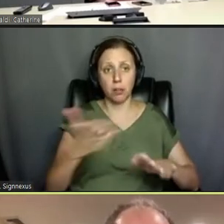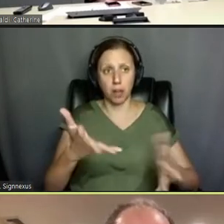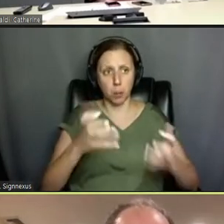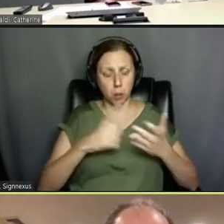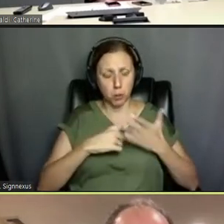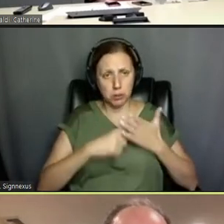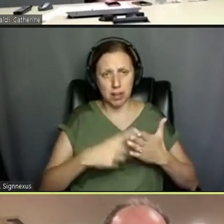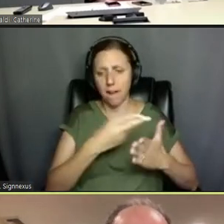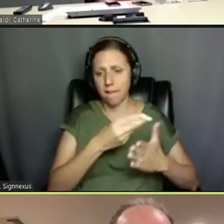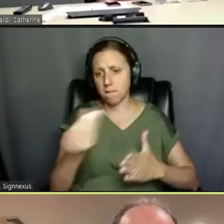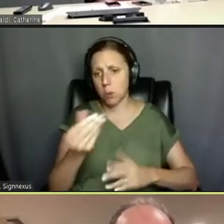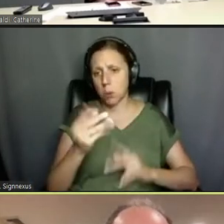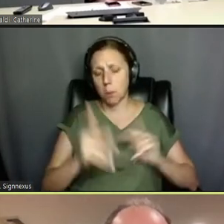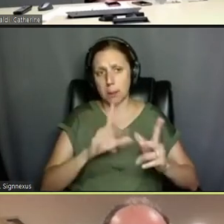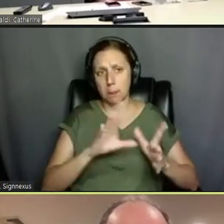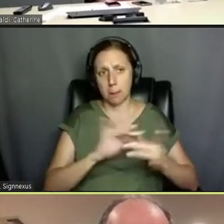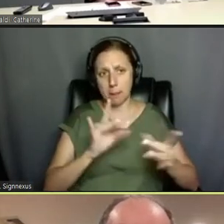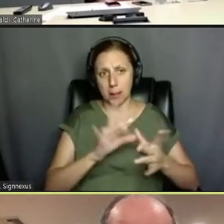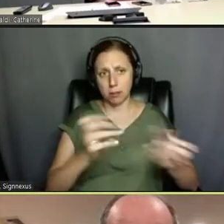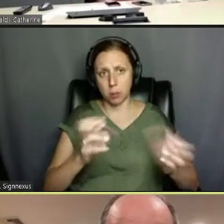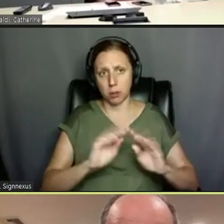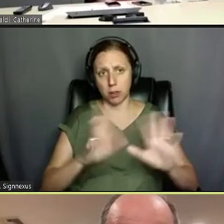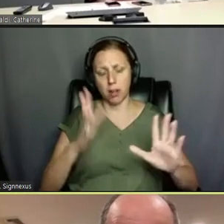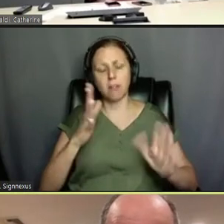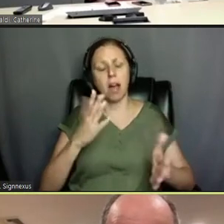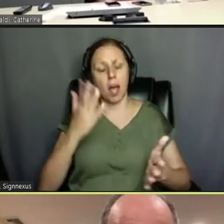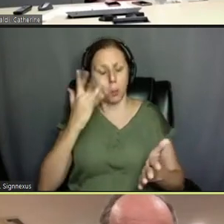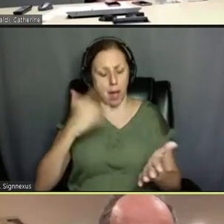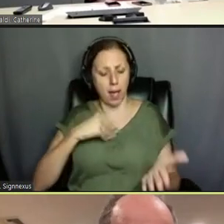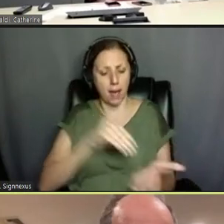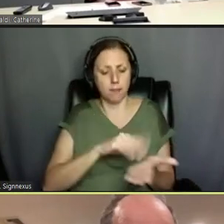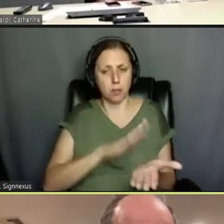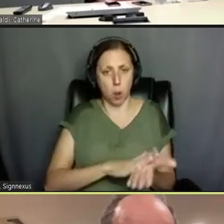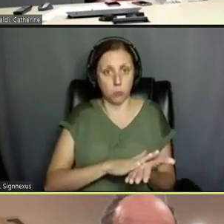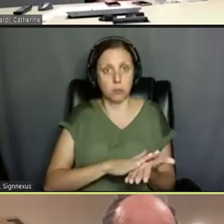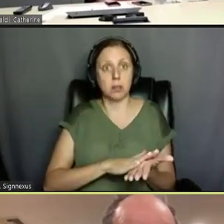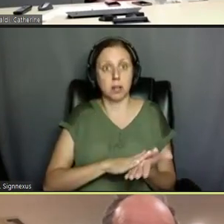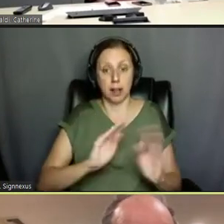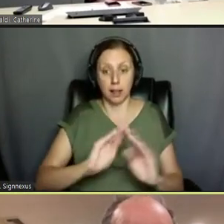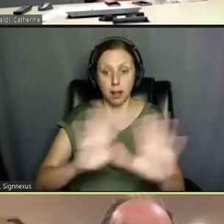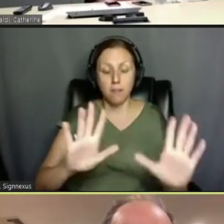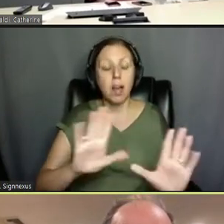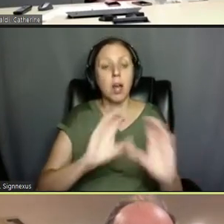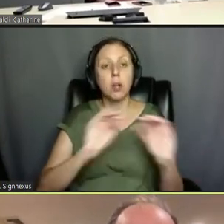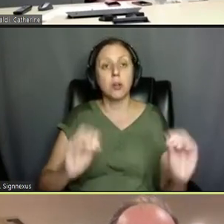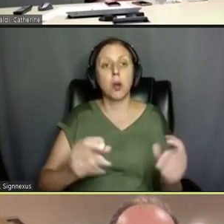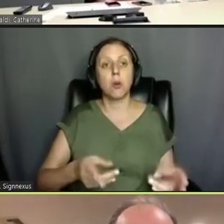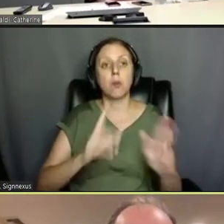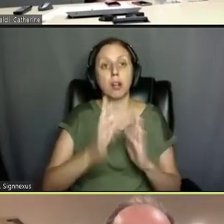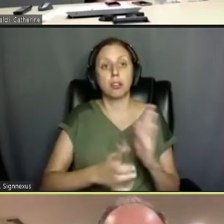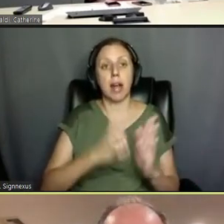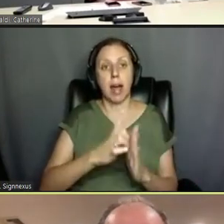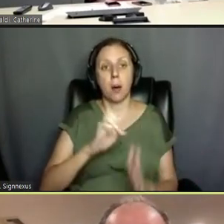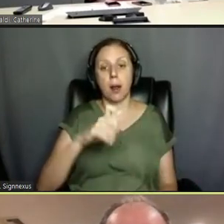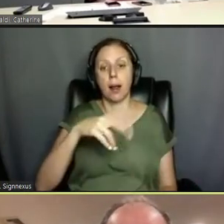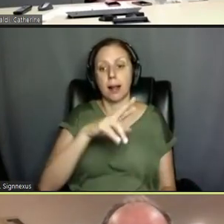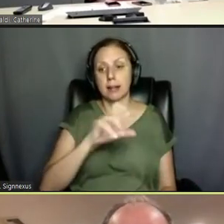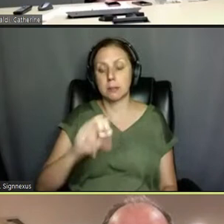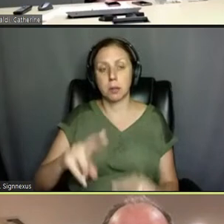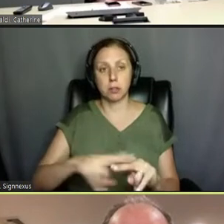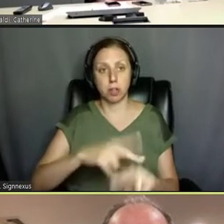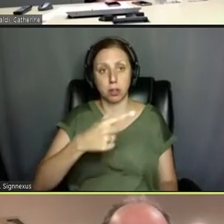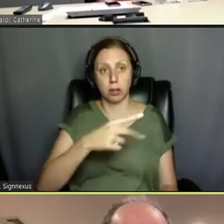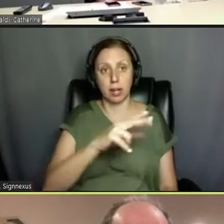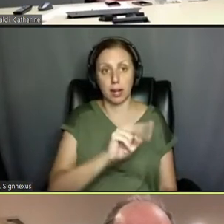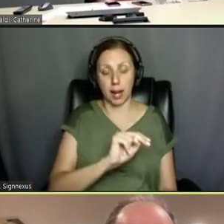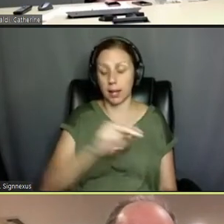brought it up, I just want to make it clear, sorry, I have some notes here, to the management that no rush hour express trains to and from Great Neck and via Penn Station and